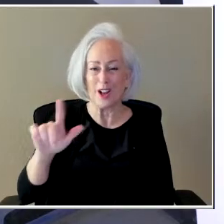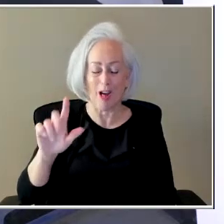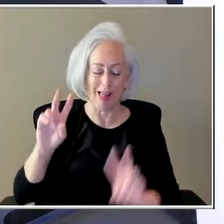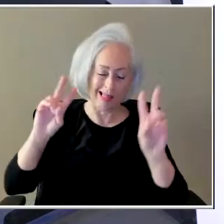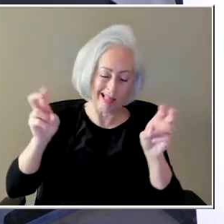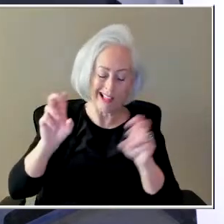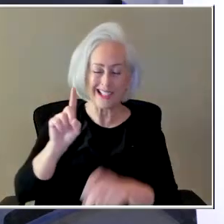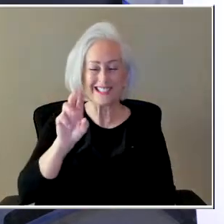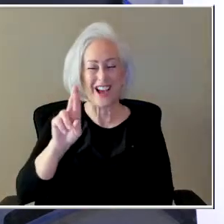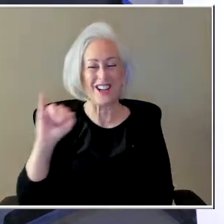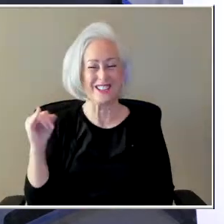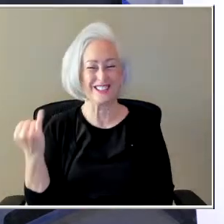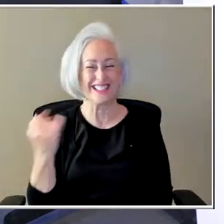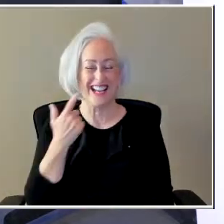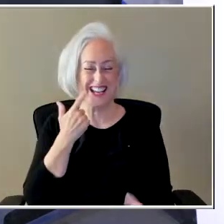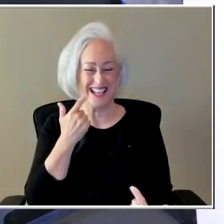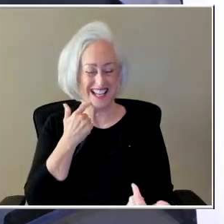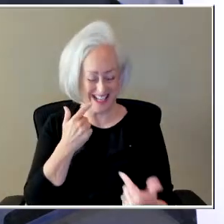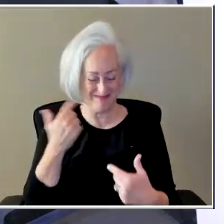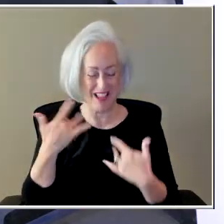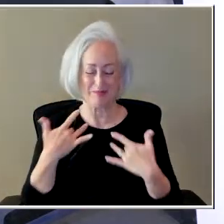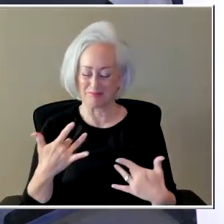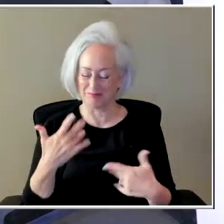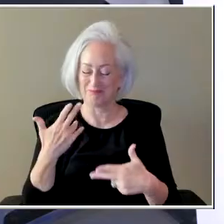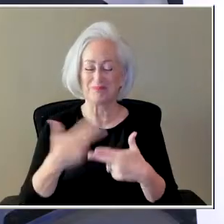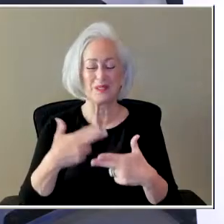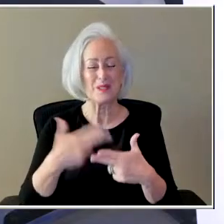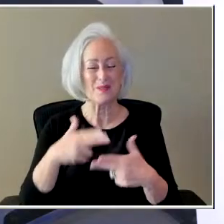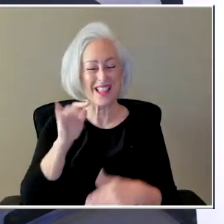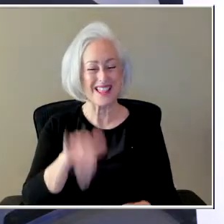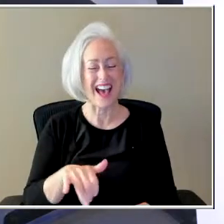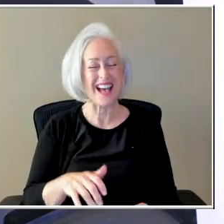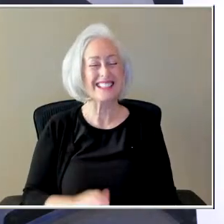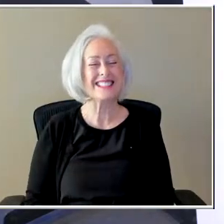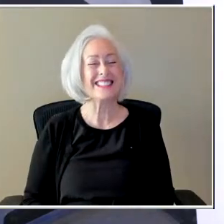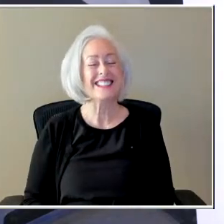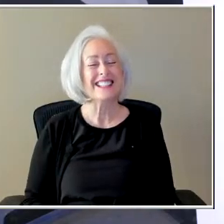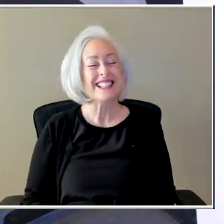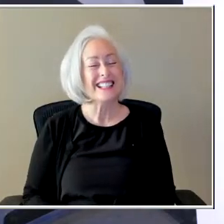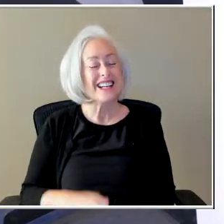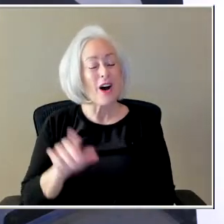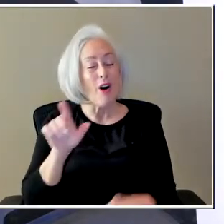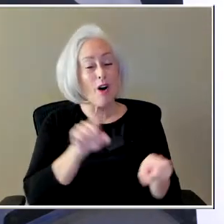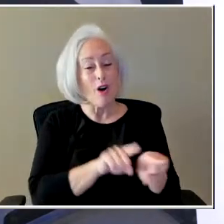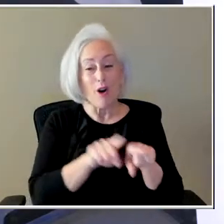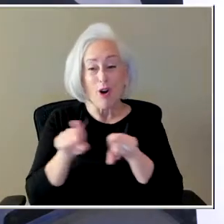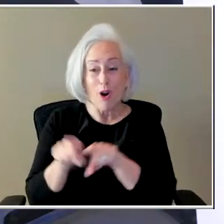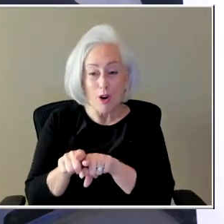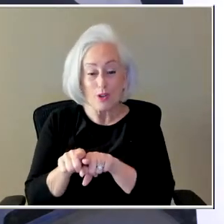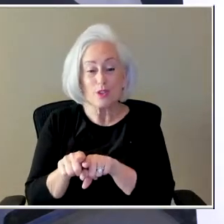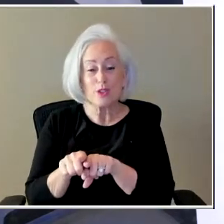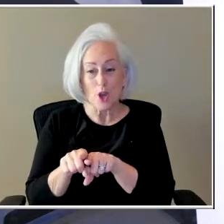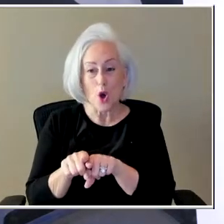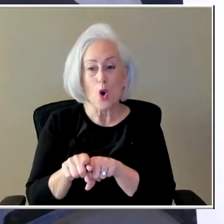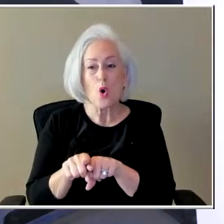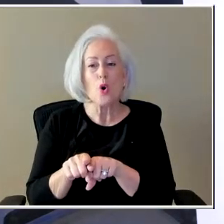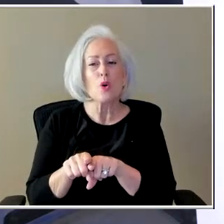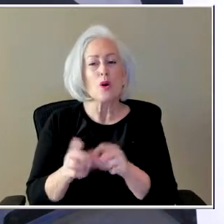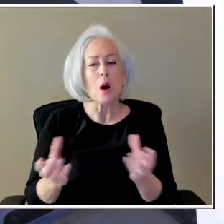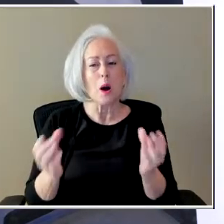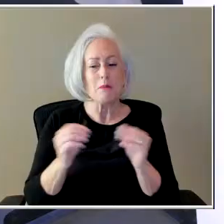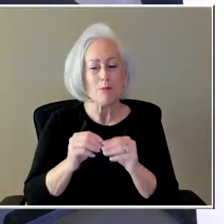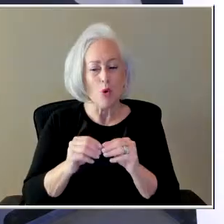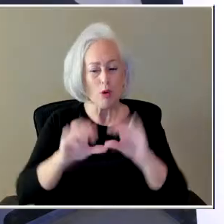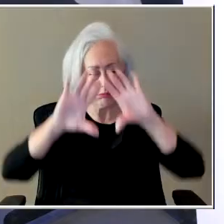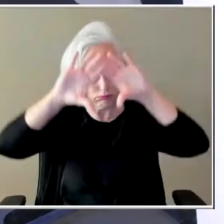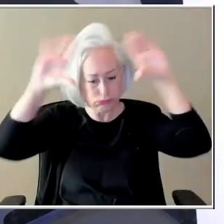All right. Well, we're going to call you that here this morning. So good to have you as well. We're also going to be taking a much bigger look at the robotic surgery